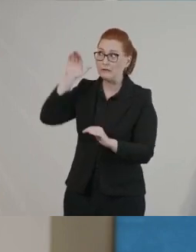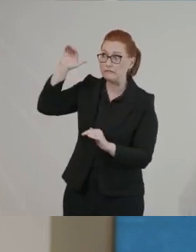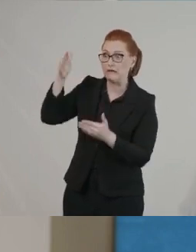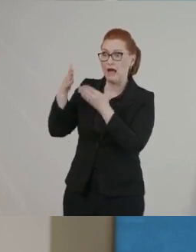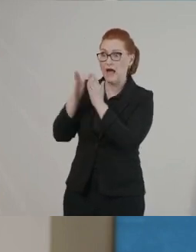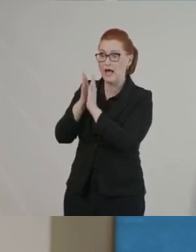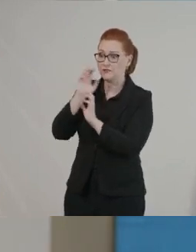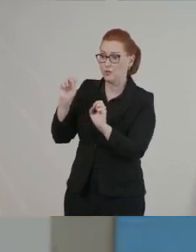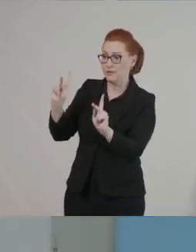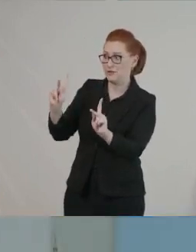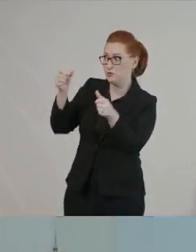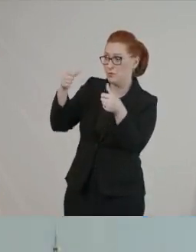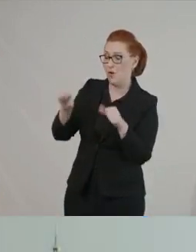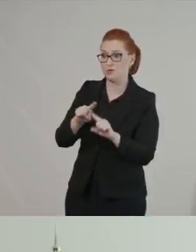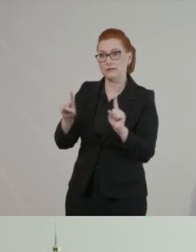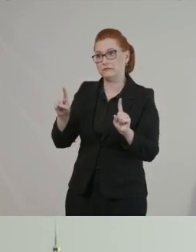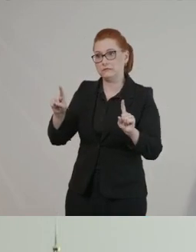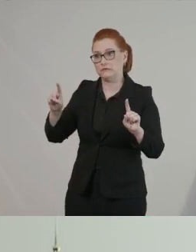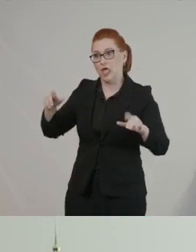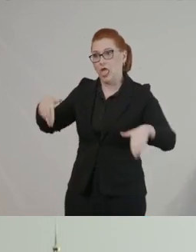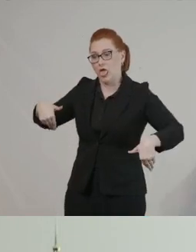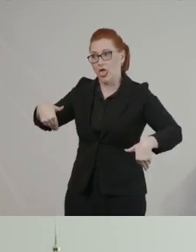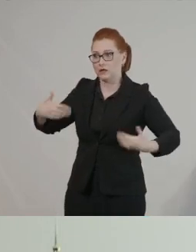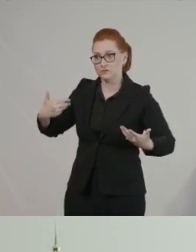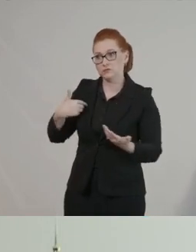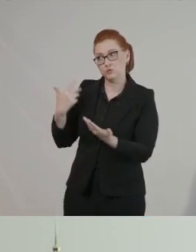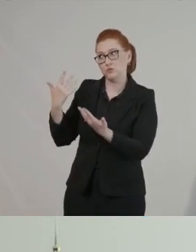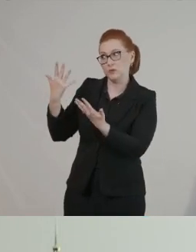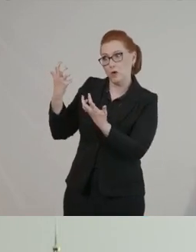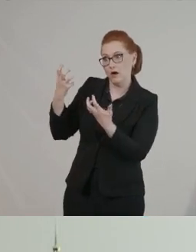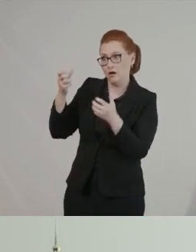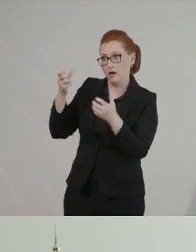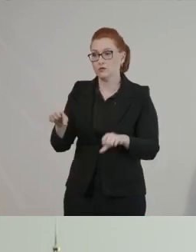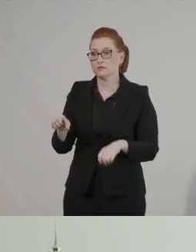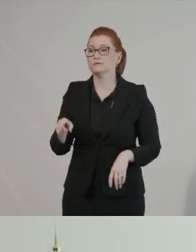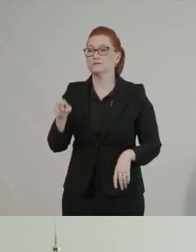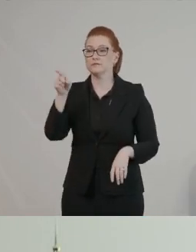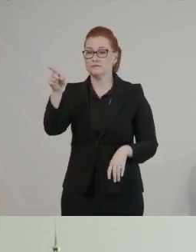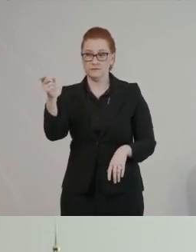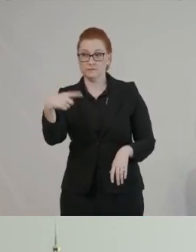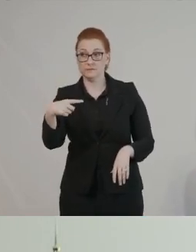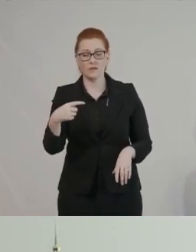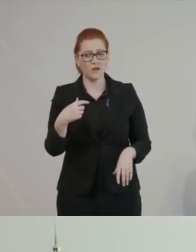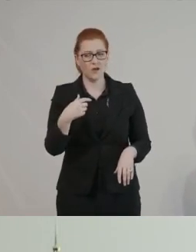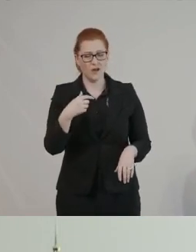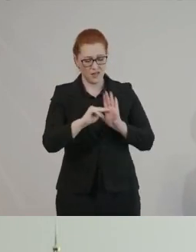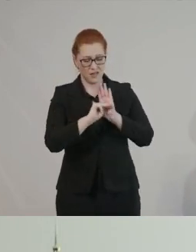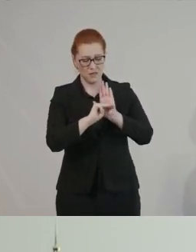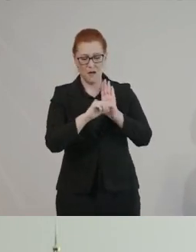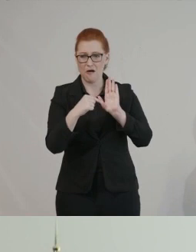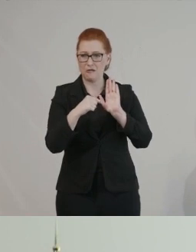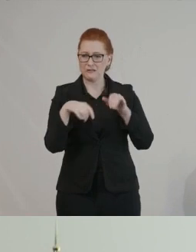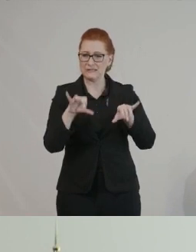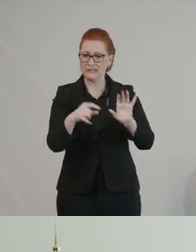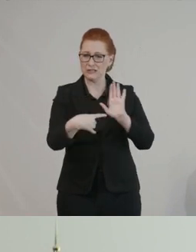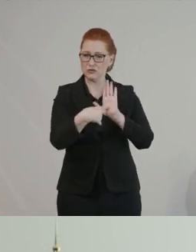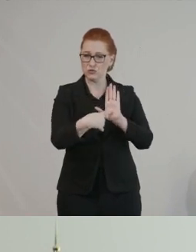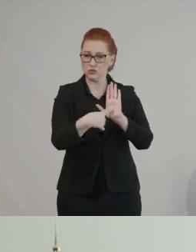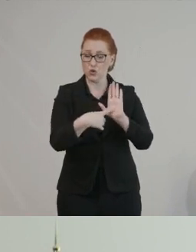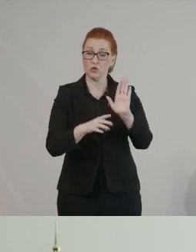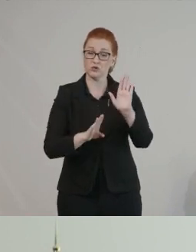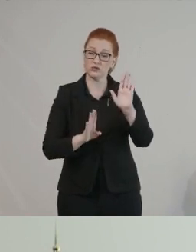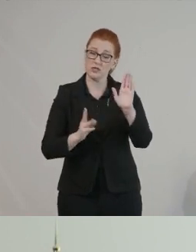can bring us back to 4.0, starting with the modeling. You still have modeling that says you're going to peak in May. Let